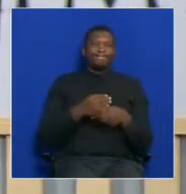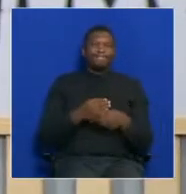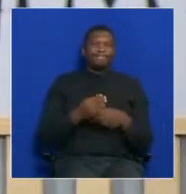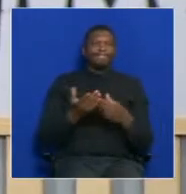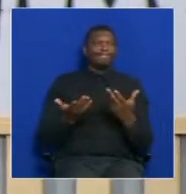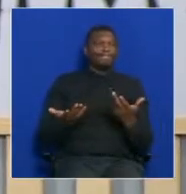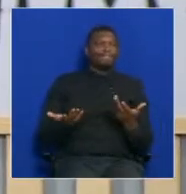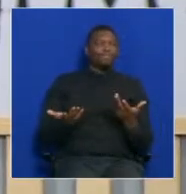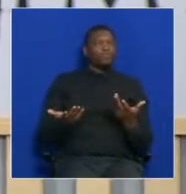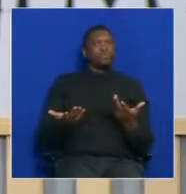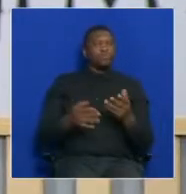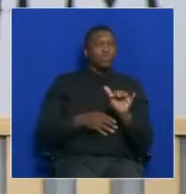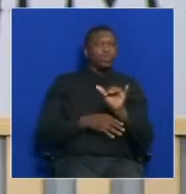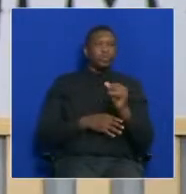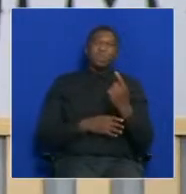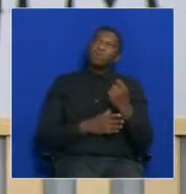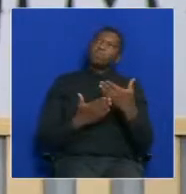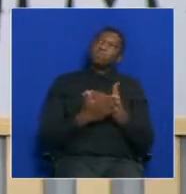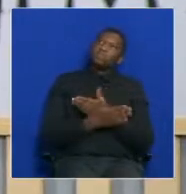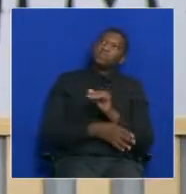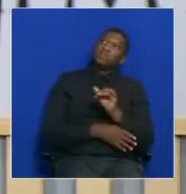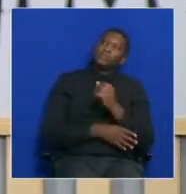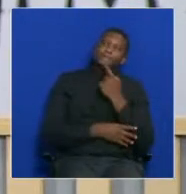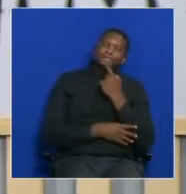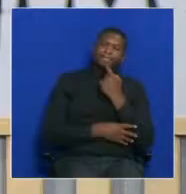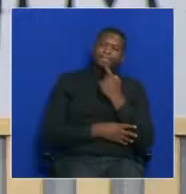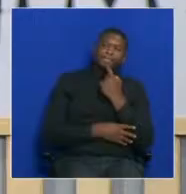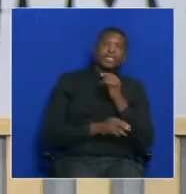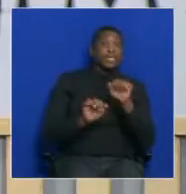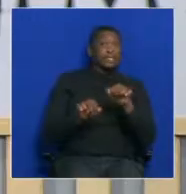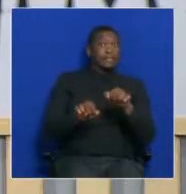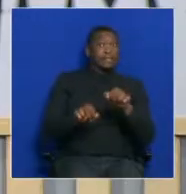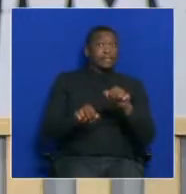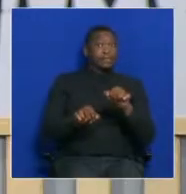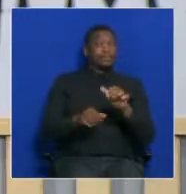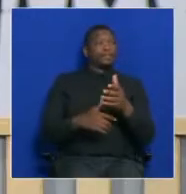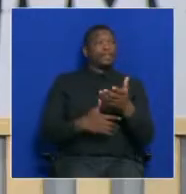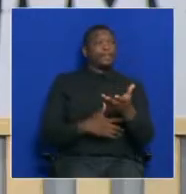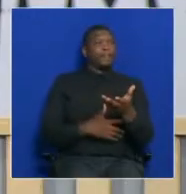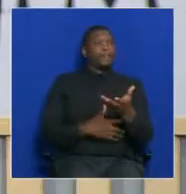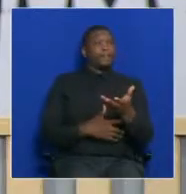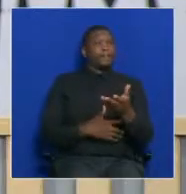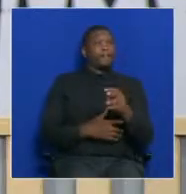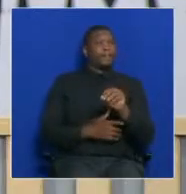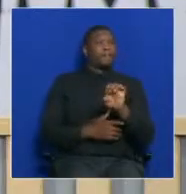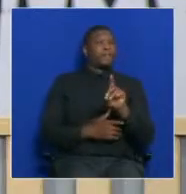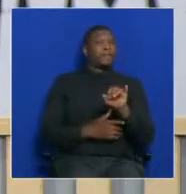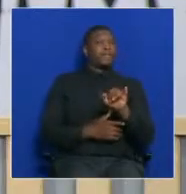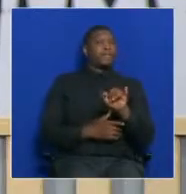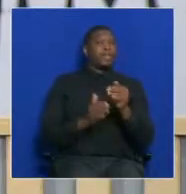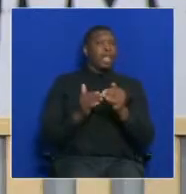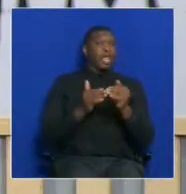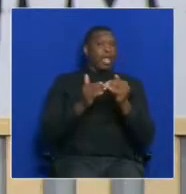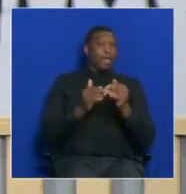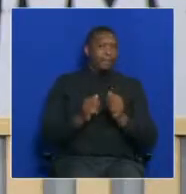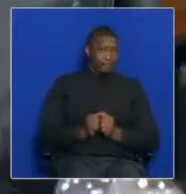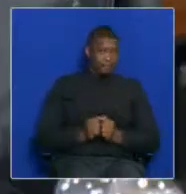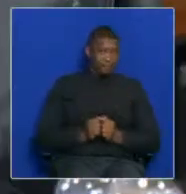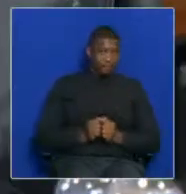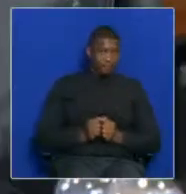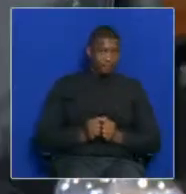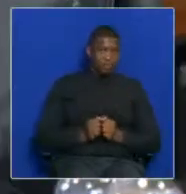which one am I missing now? Yes, the Medicare one. Does the